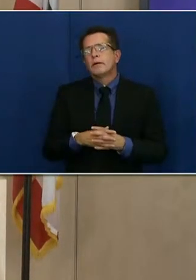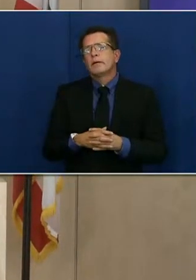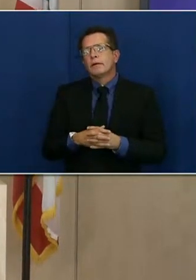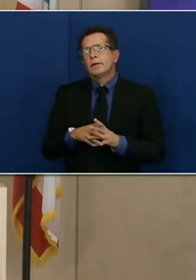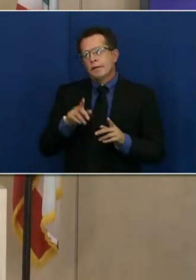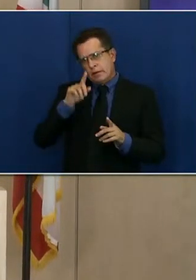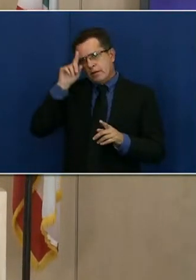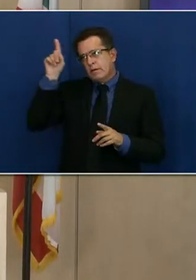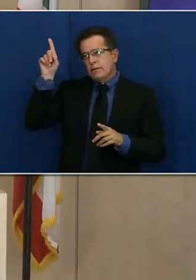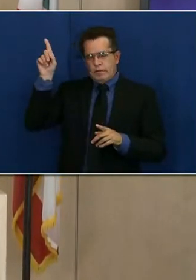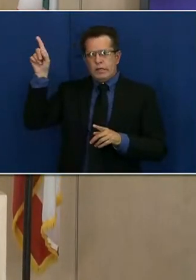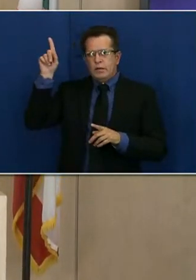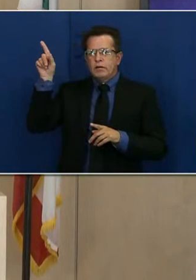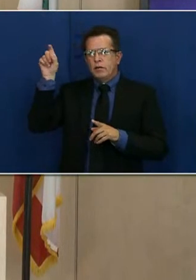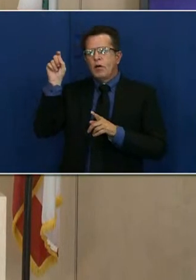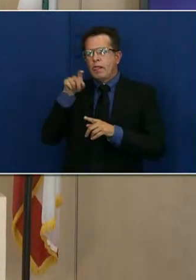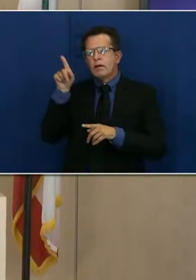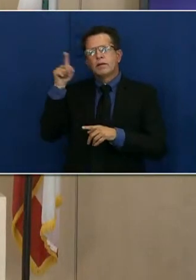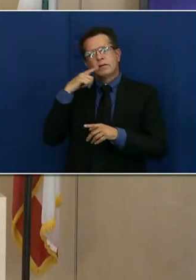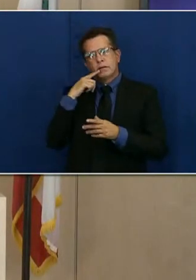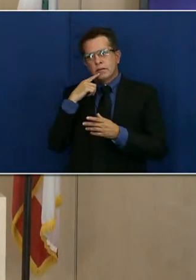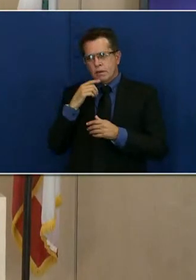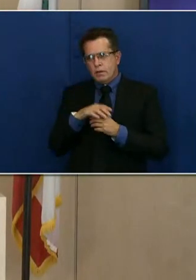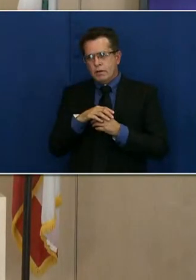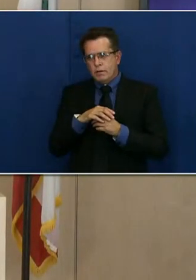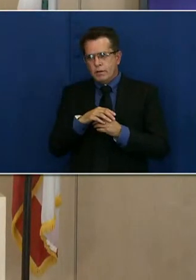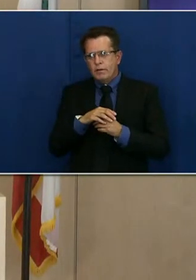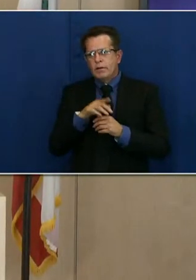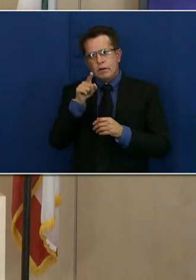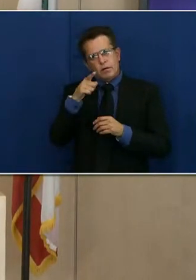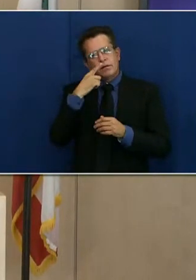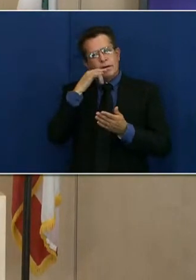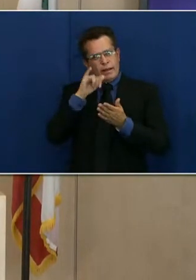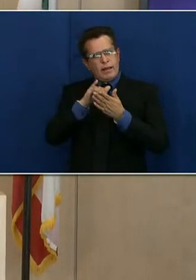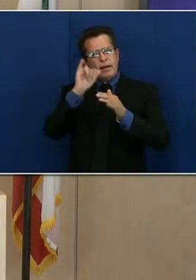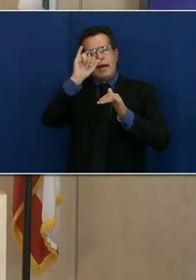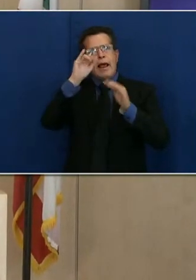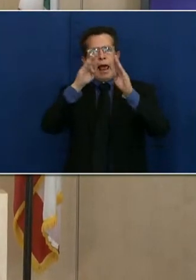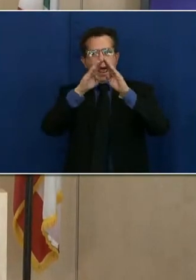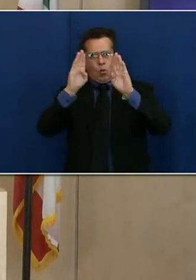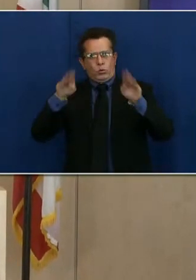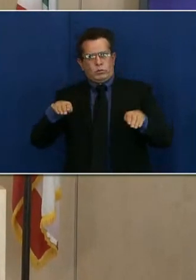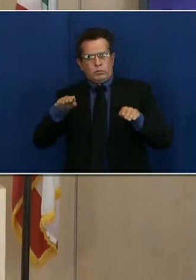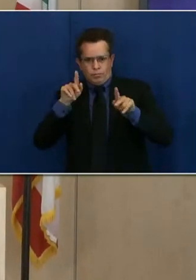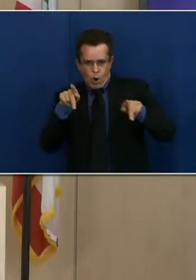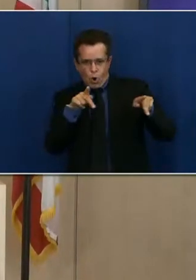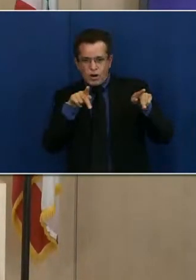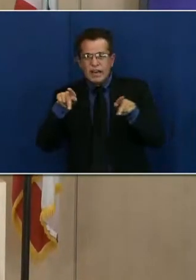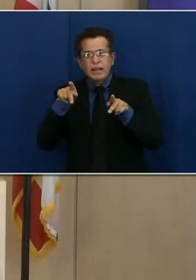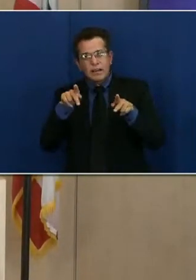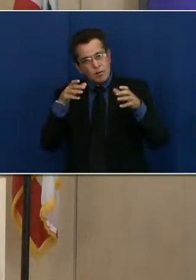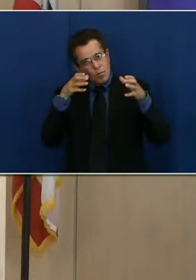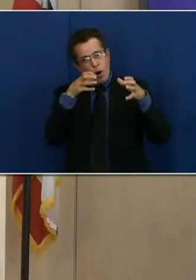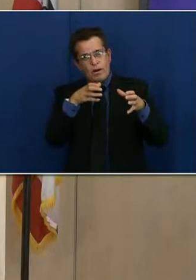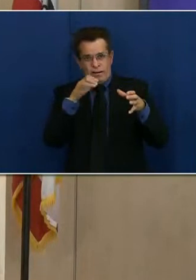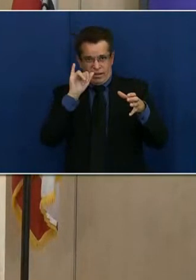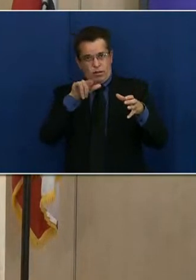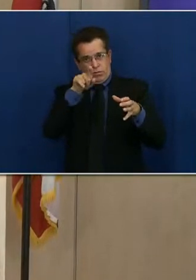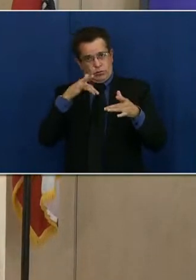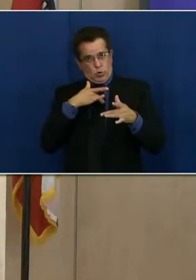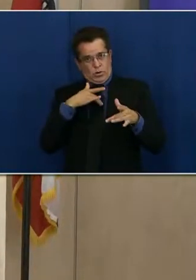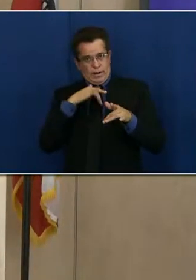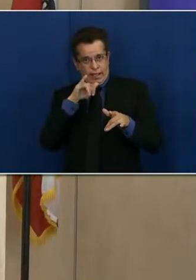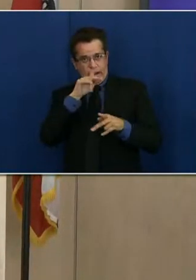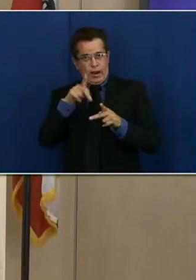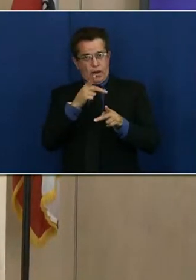Just to follow up on that, is there a particular area, you mentioned the house parties, is that seem to be kind of the larger concern